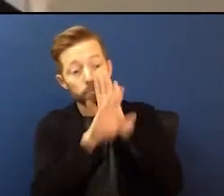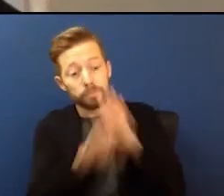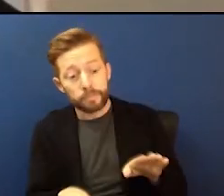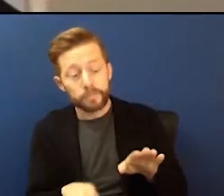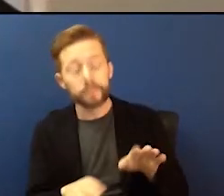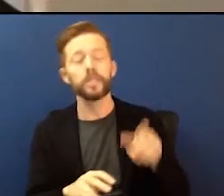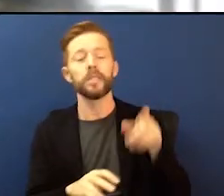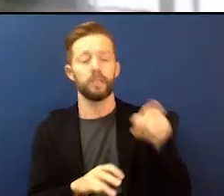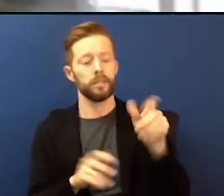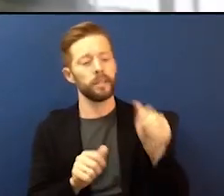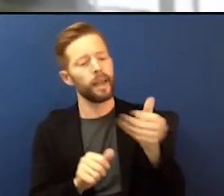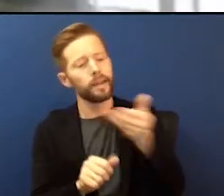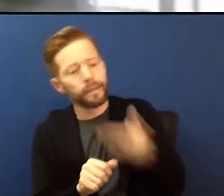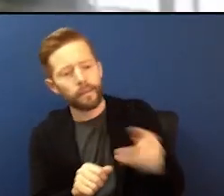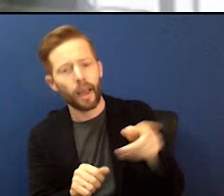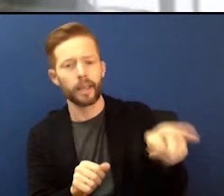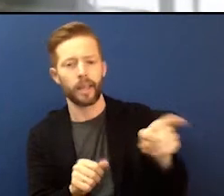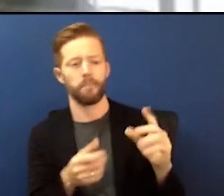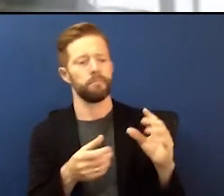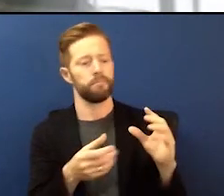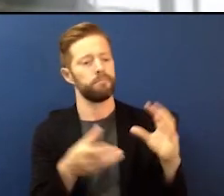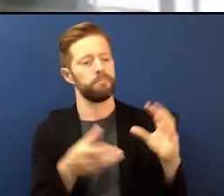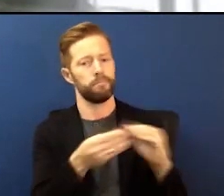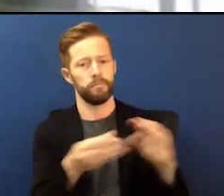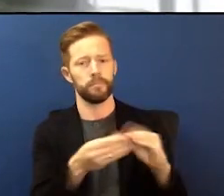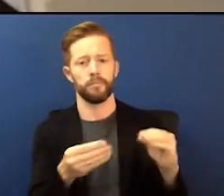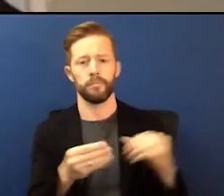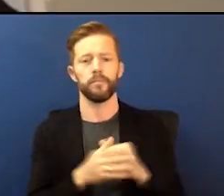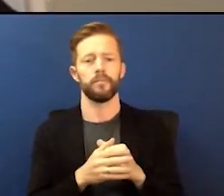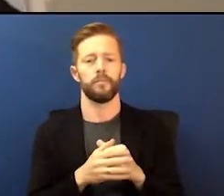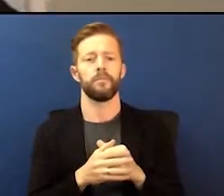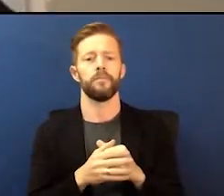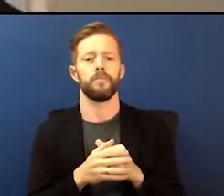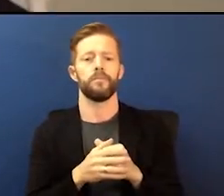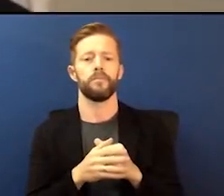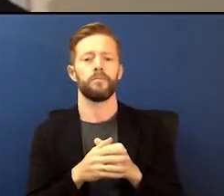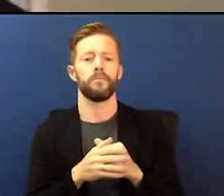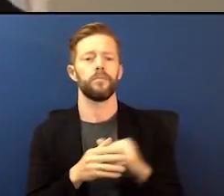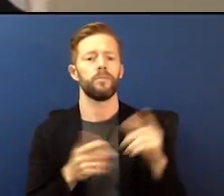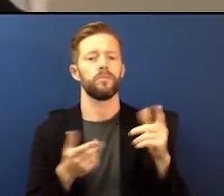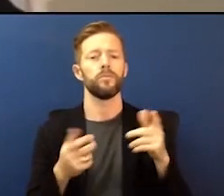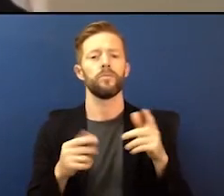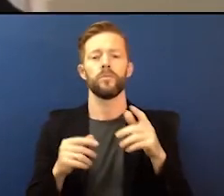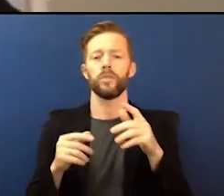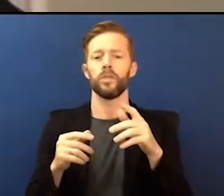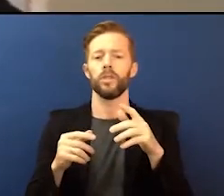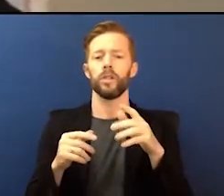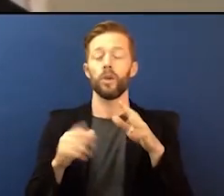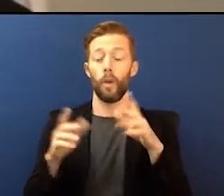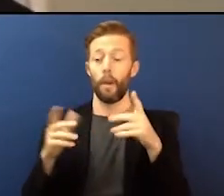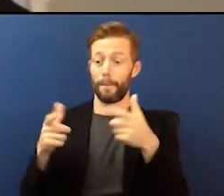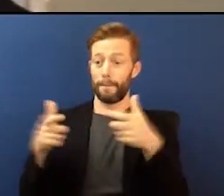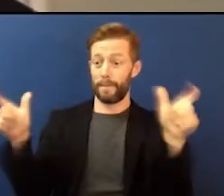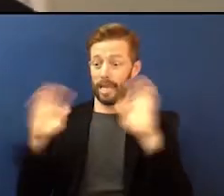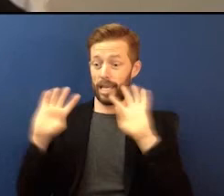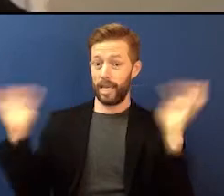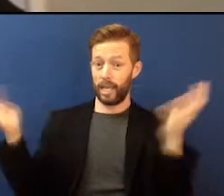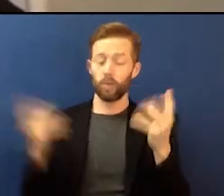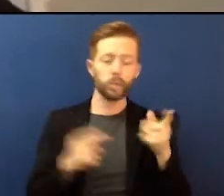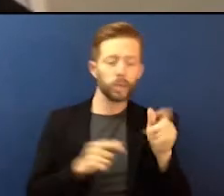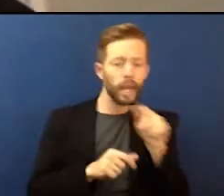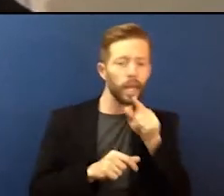conversation. You just briefly go over those, just very briefly at the beginning of a large group conversation, and say,